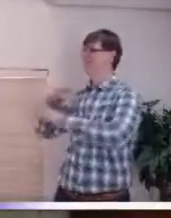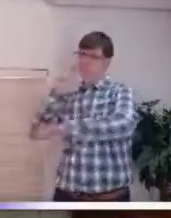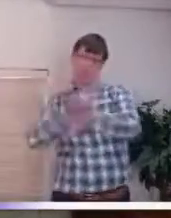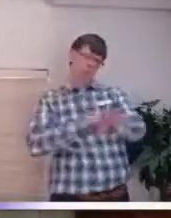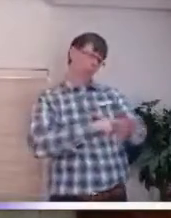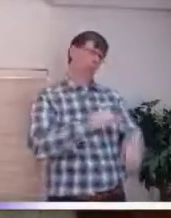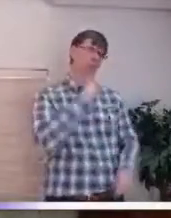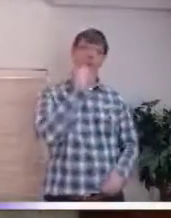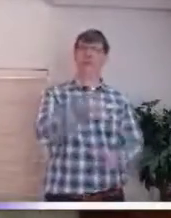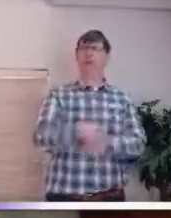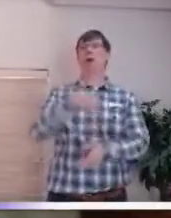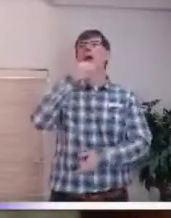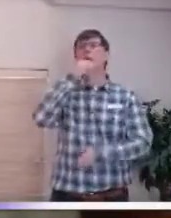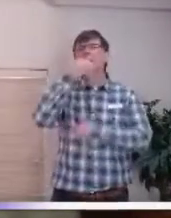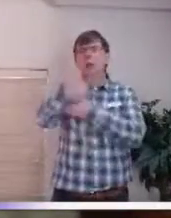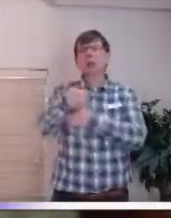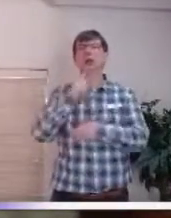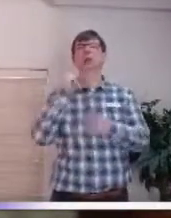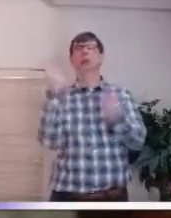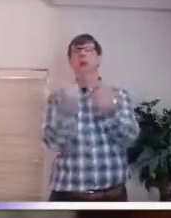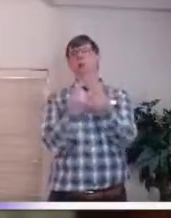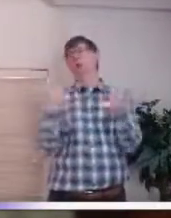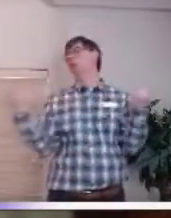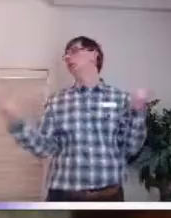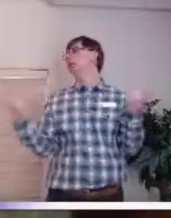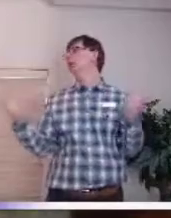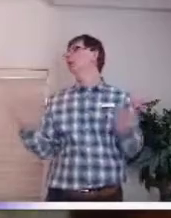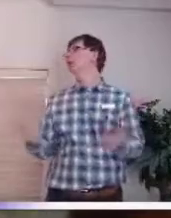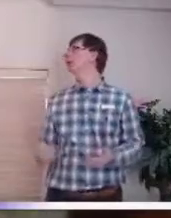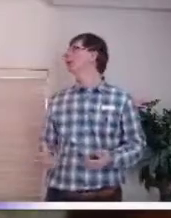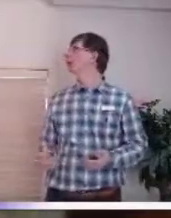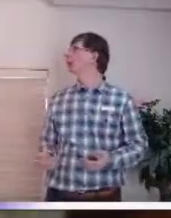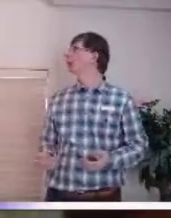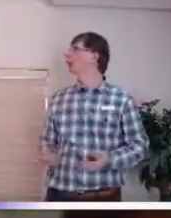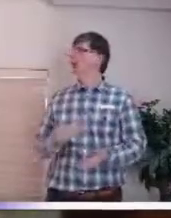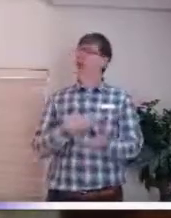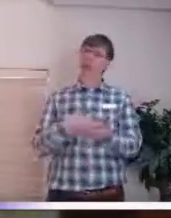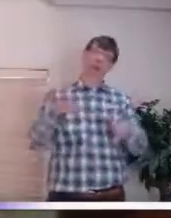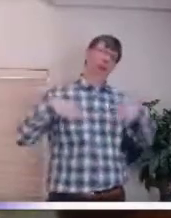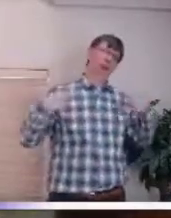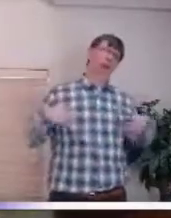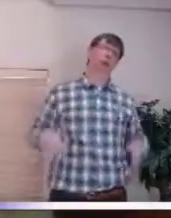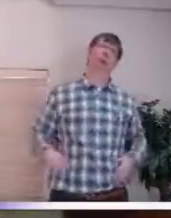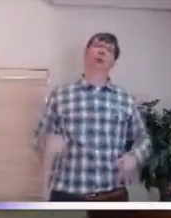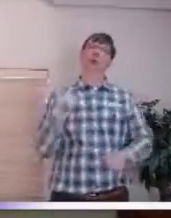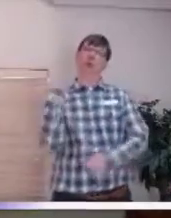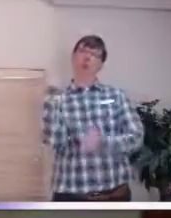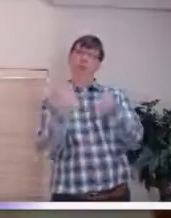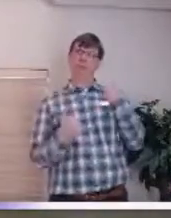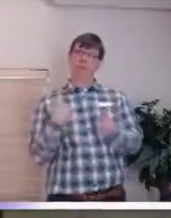coffee? Or maybe it was somebody did something for your car.